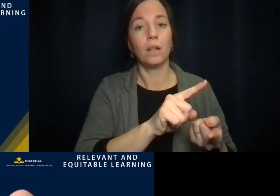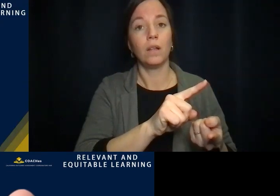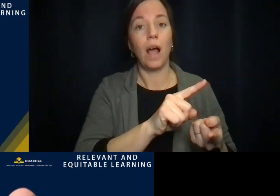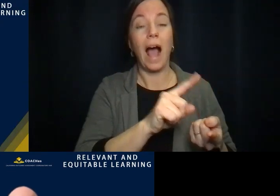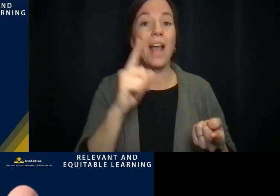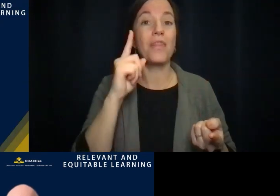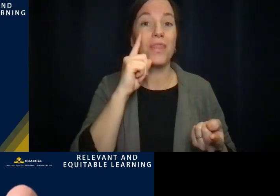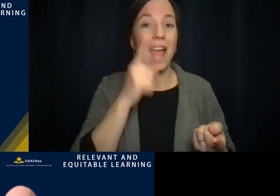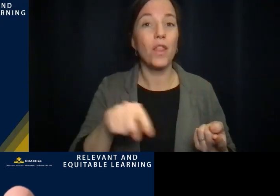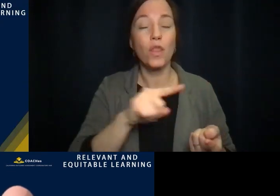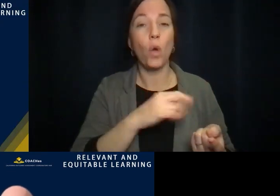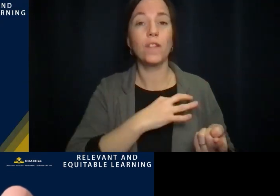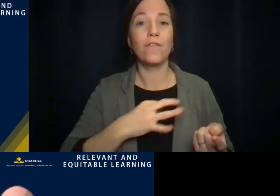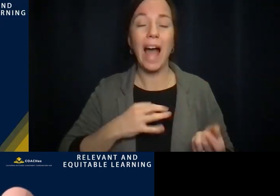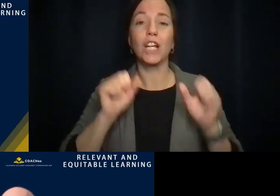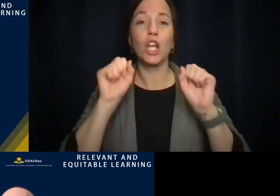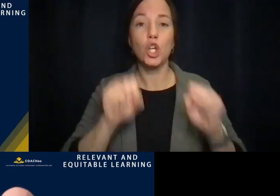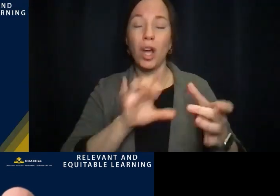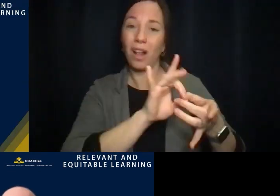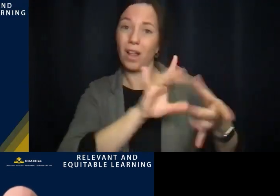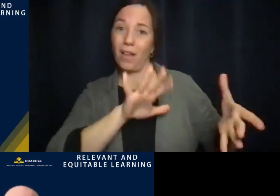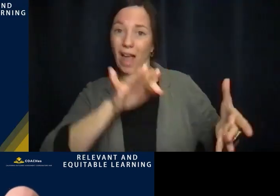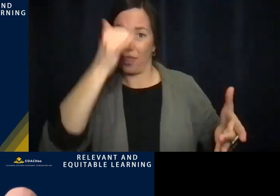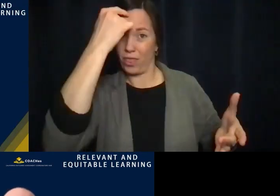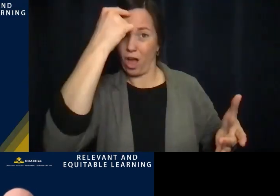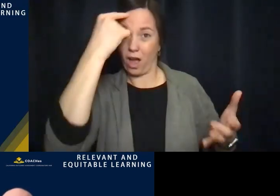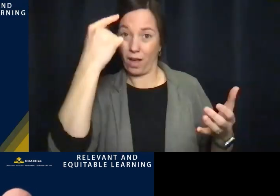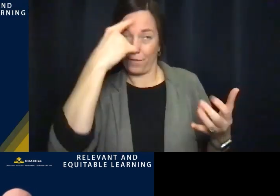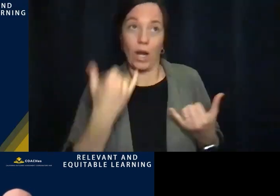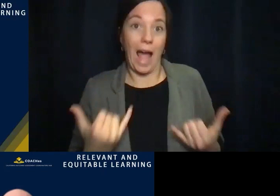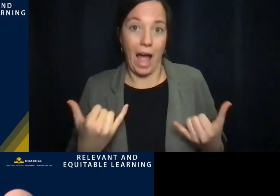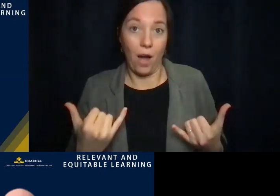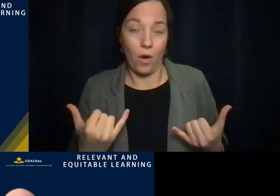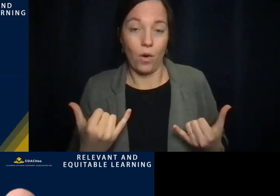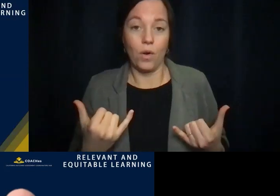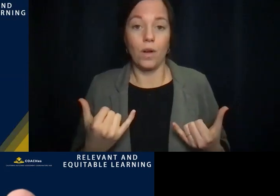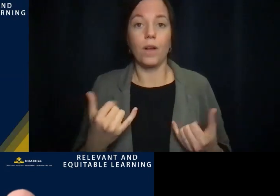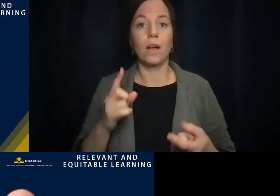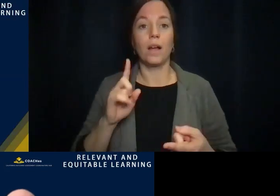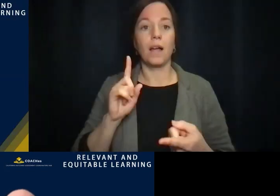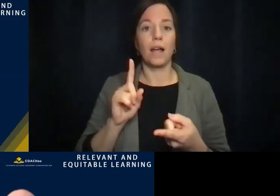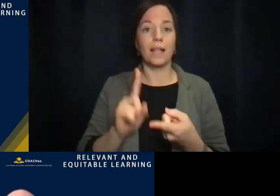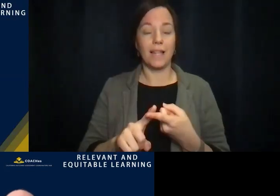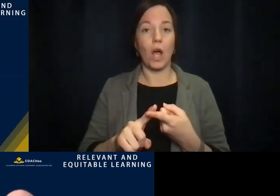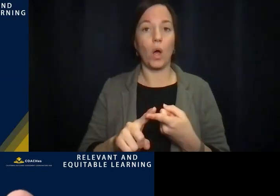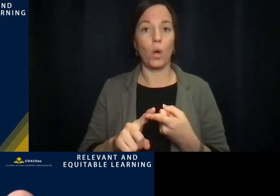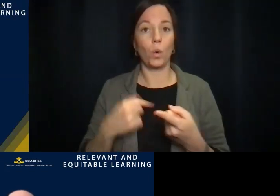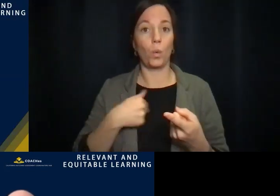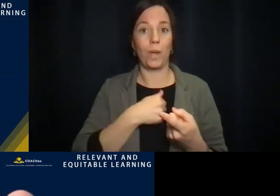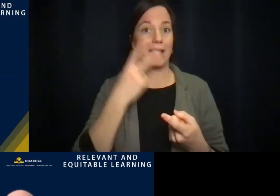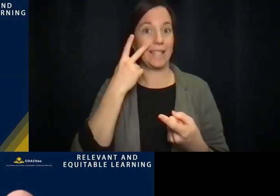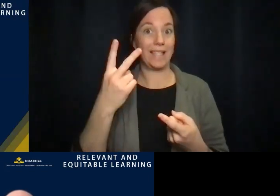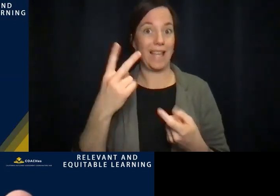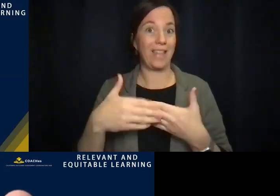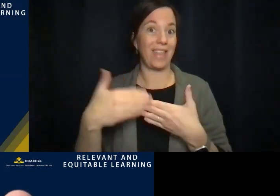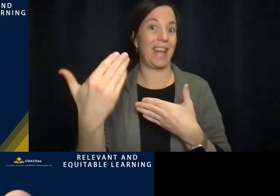to rest, at least for now, until we, you know, perhaps come up with even higher level of AI that's going to really replace